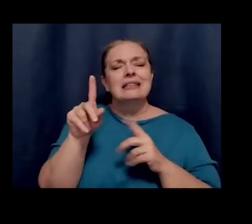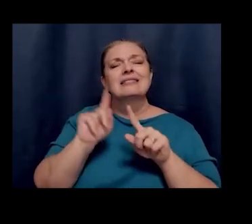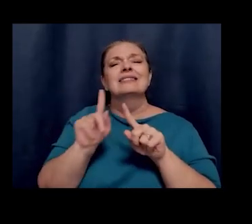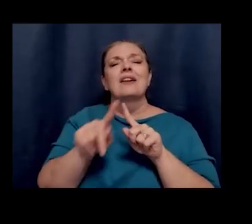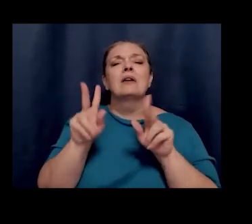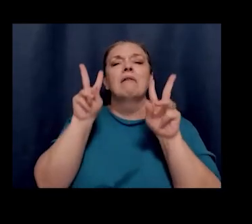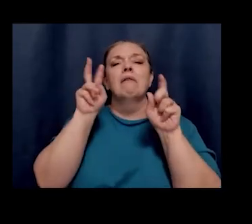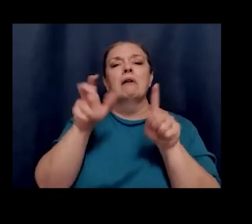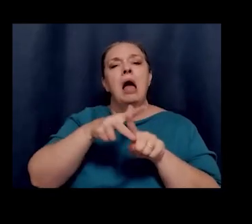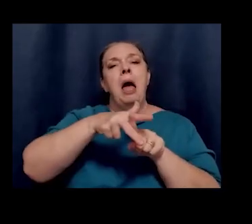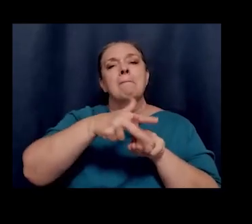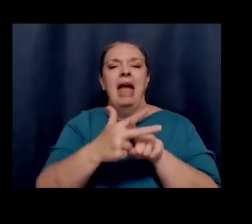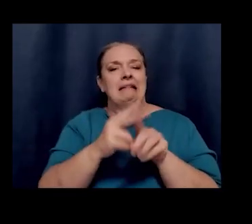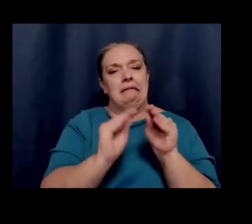what he